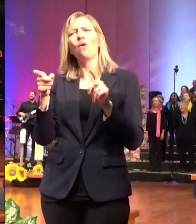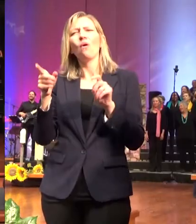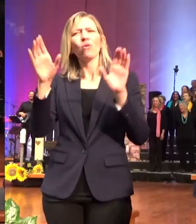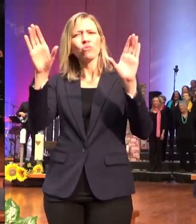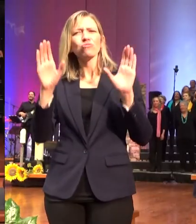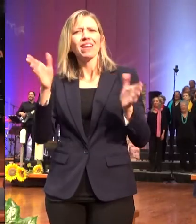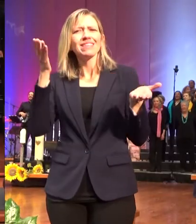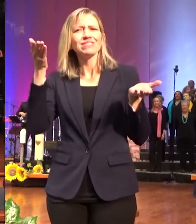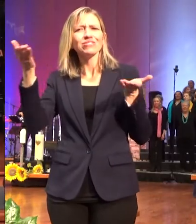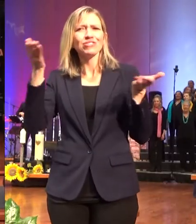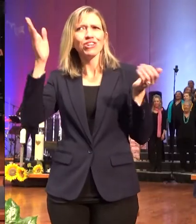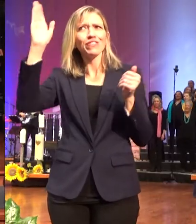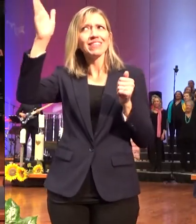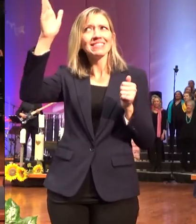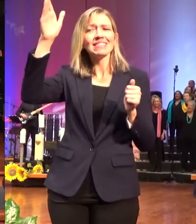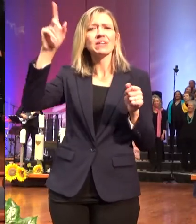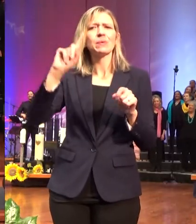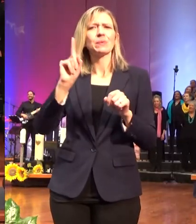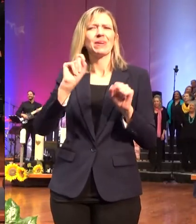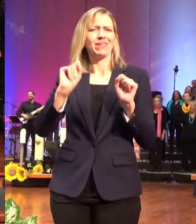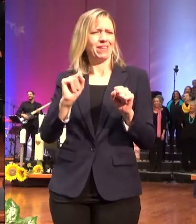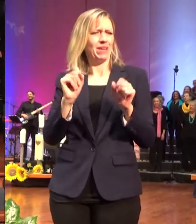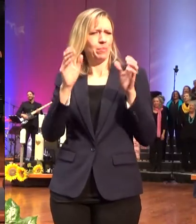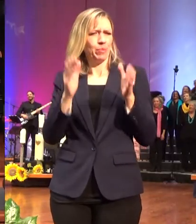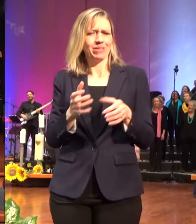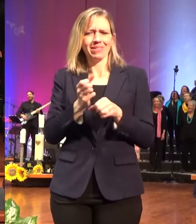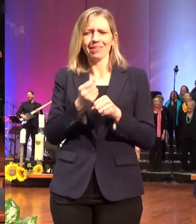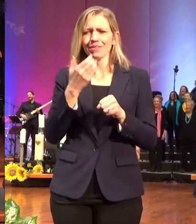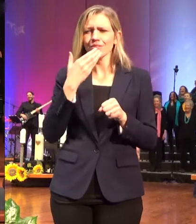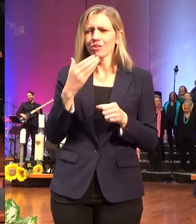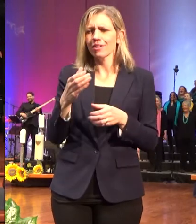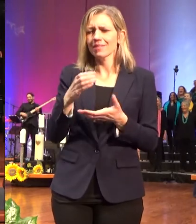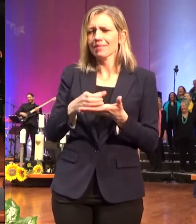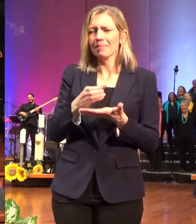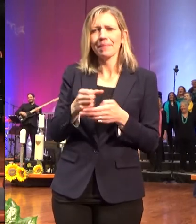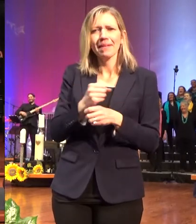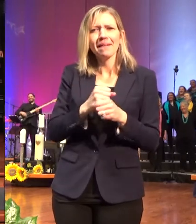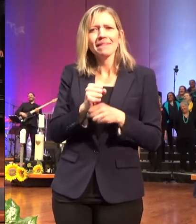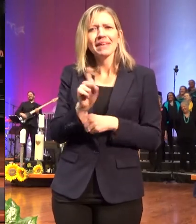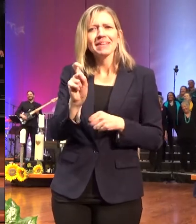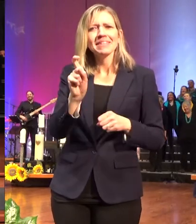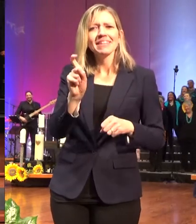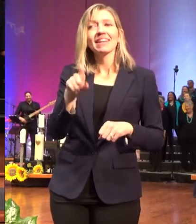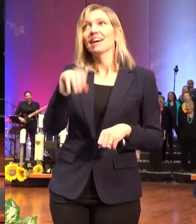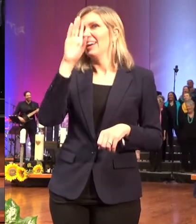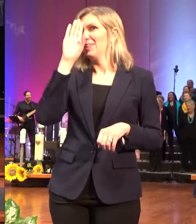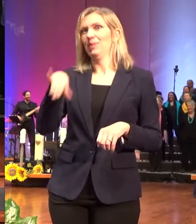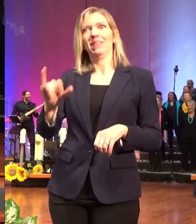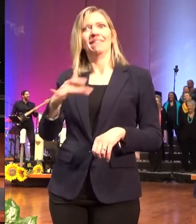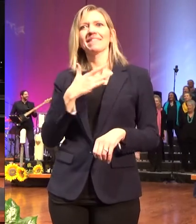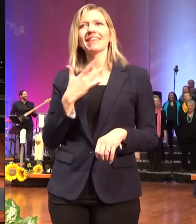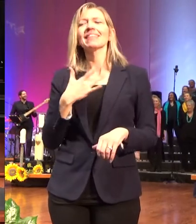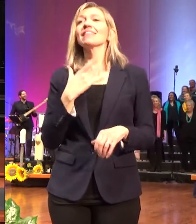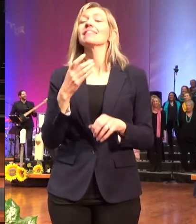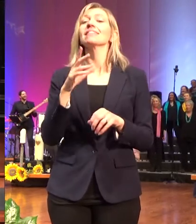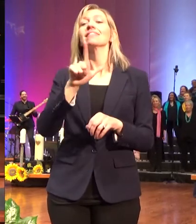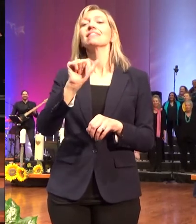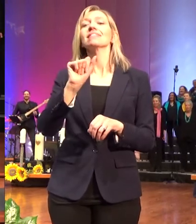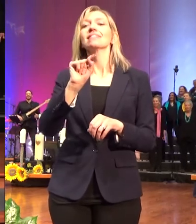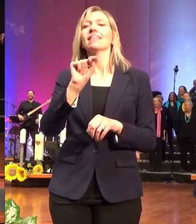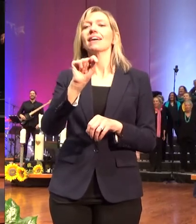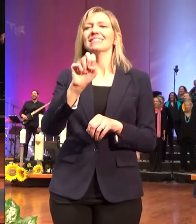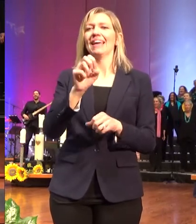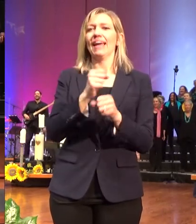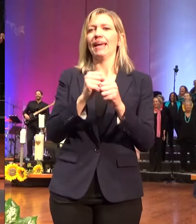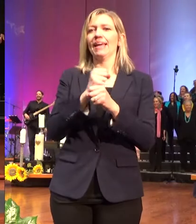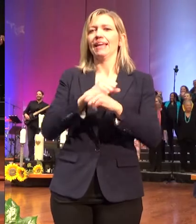great service and anything, but where can a person get a decent cup of coffee? Yeah. Mm-hmm. And I know the feeling, and our latte cart